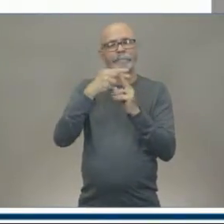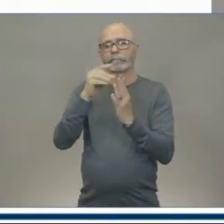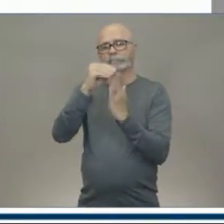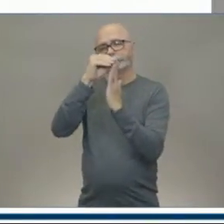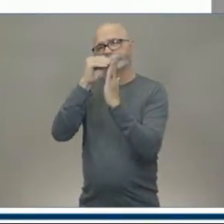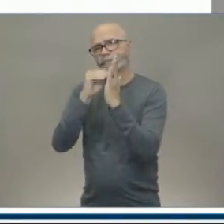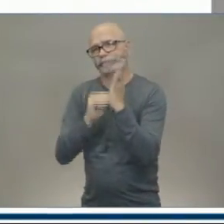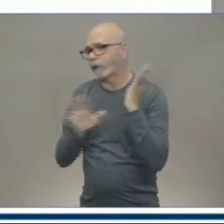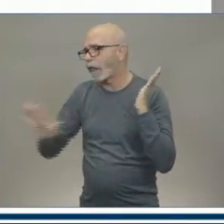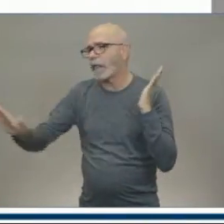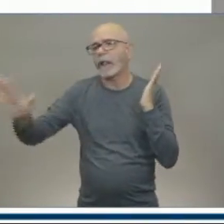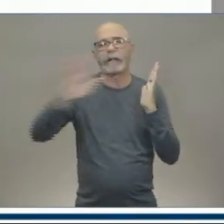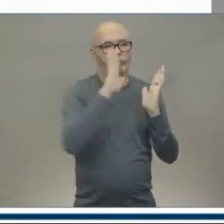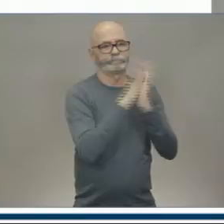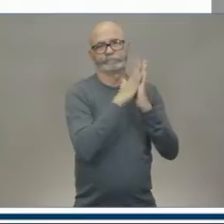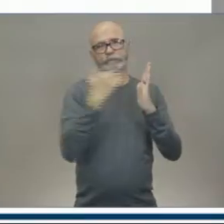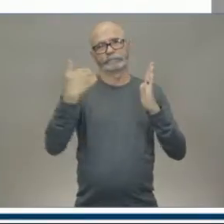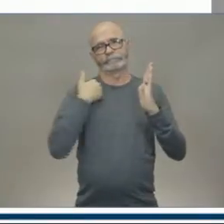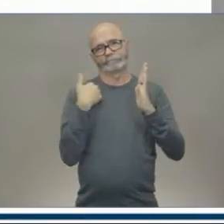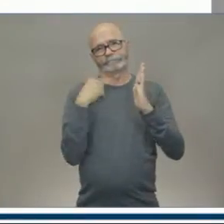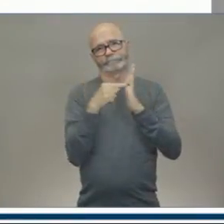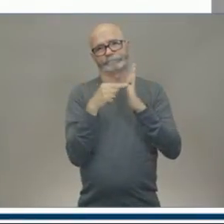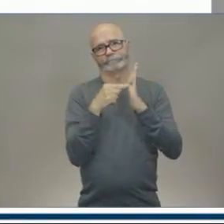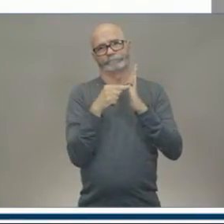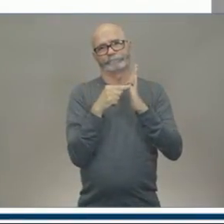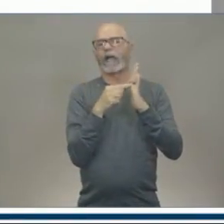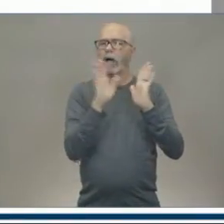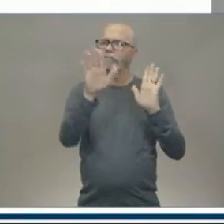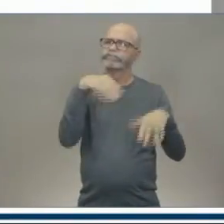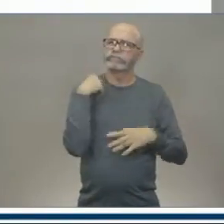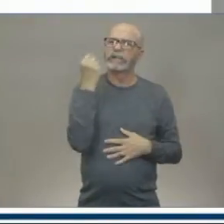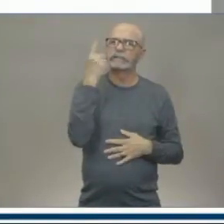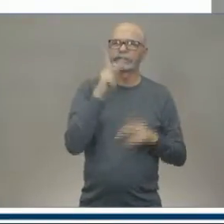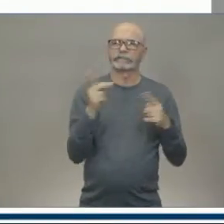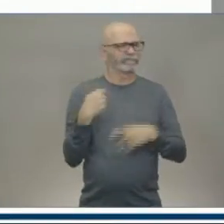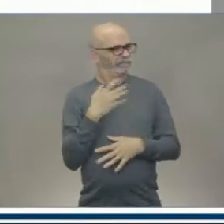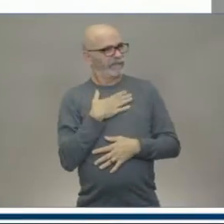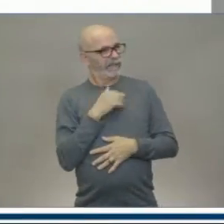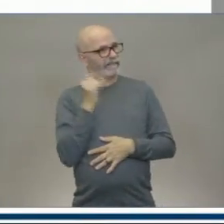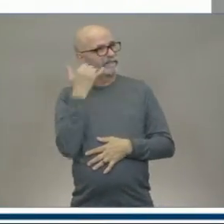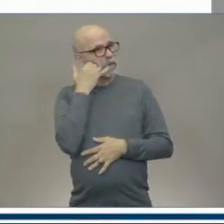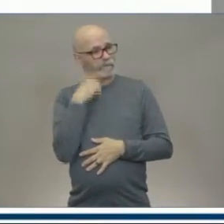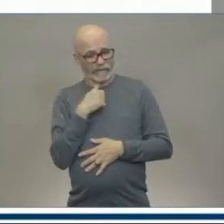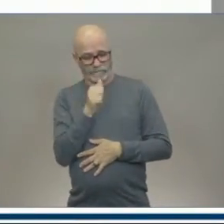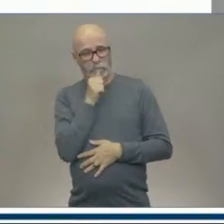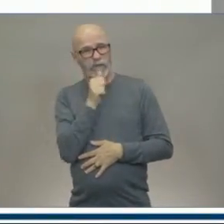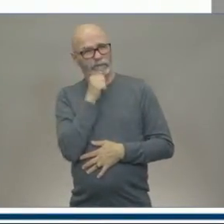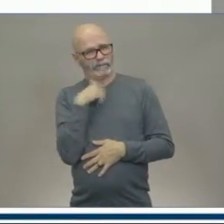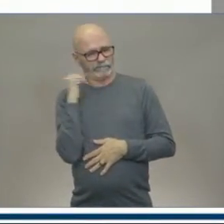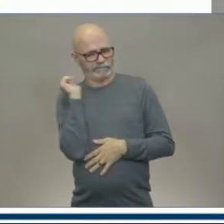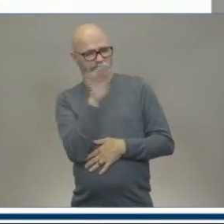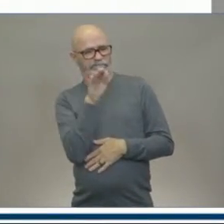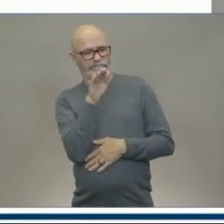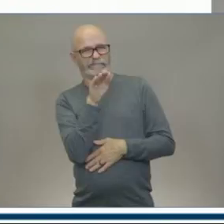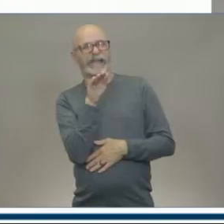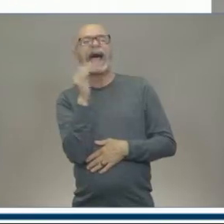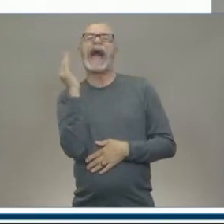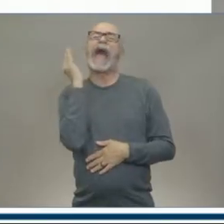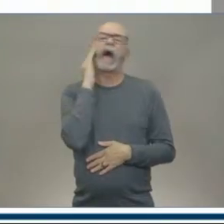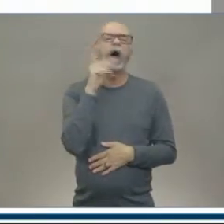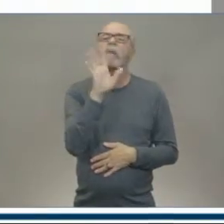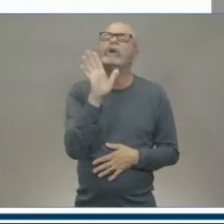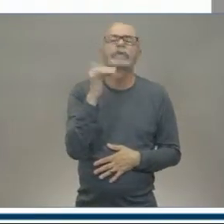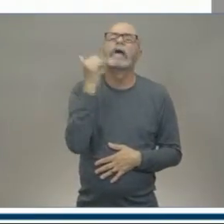and then we're cognizant of people's concerns about privacy, so we're taking the minimum necessary information.